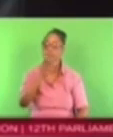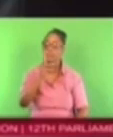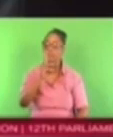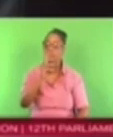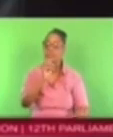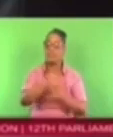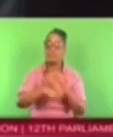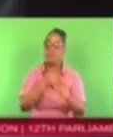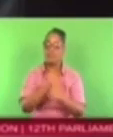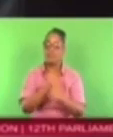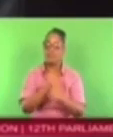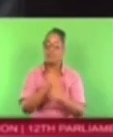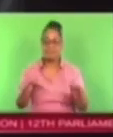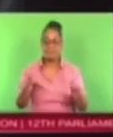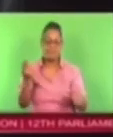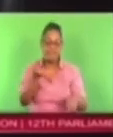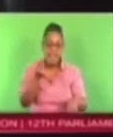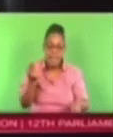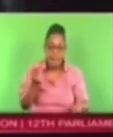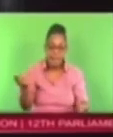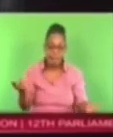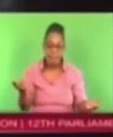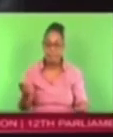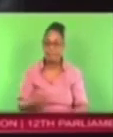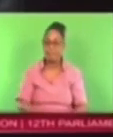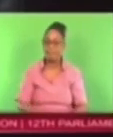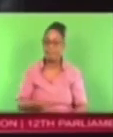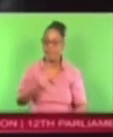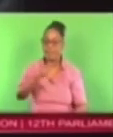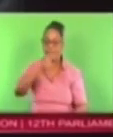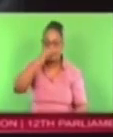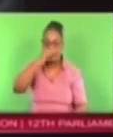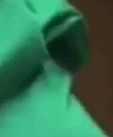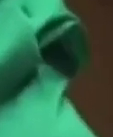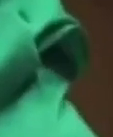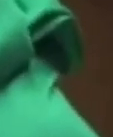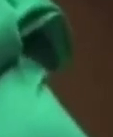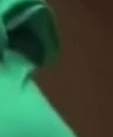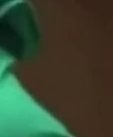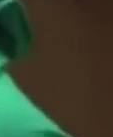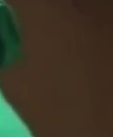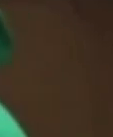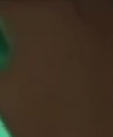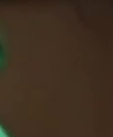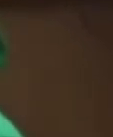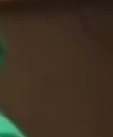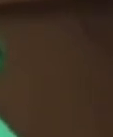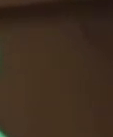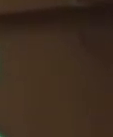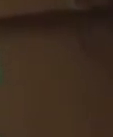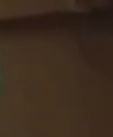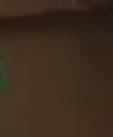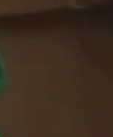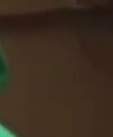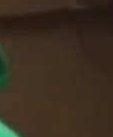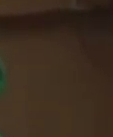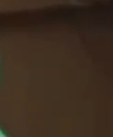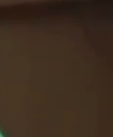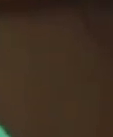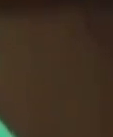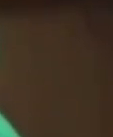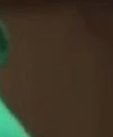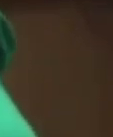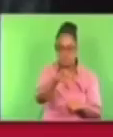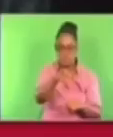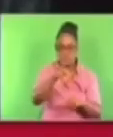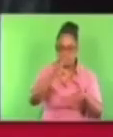young lady who happens to be my daughter your child probably four years mine's 16 so she what bro what